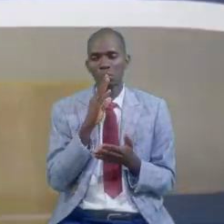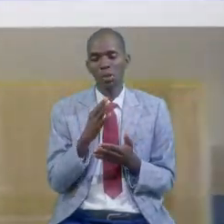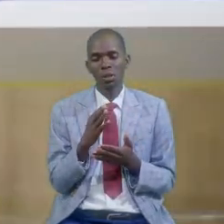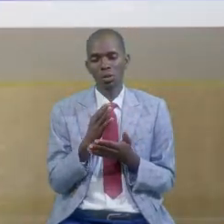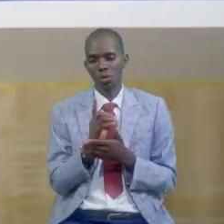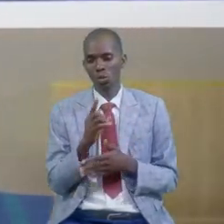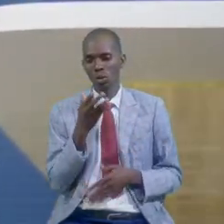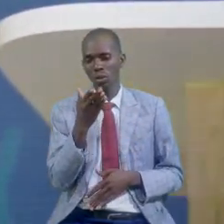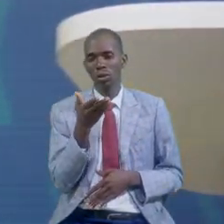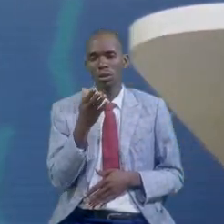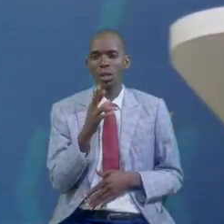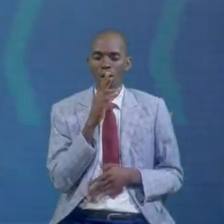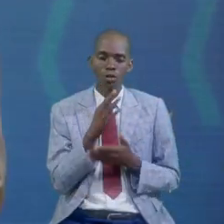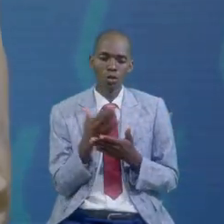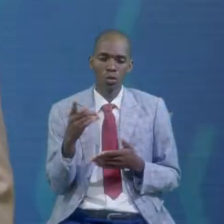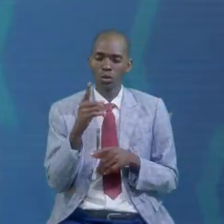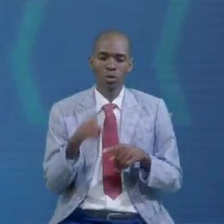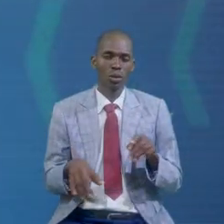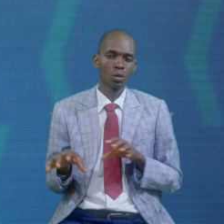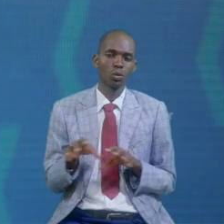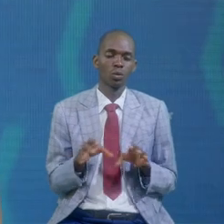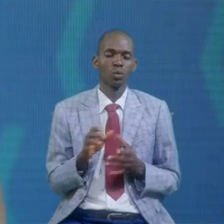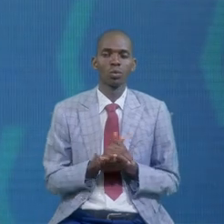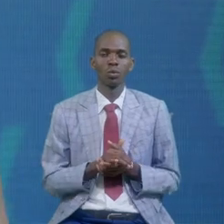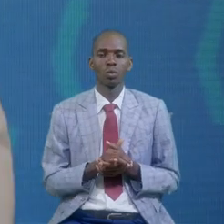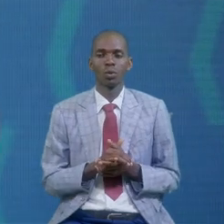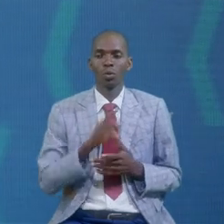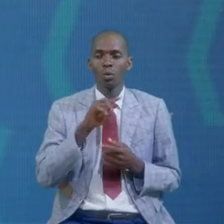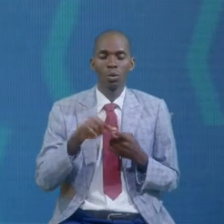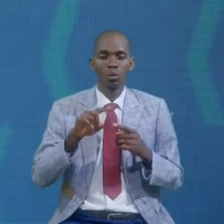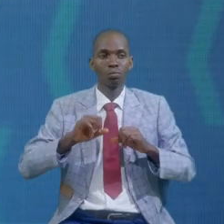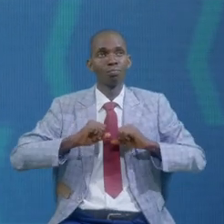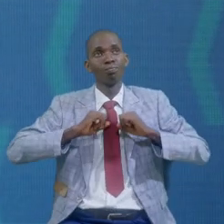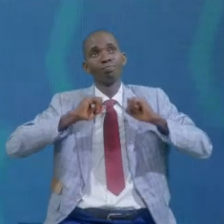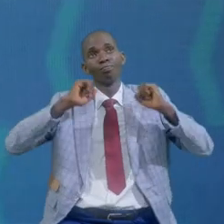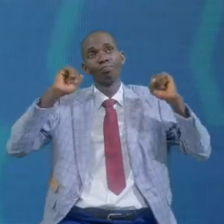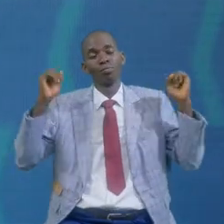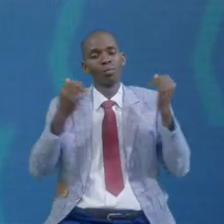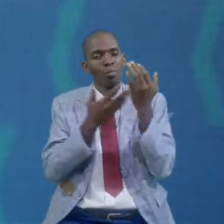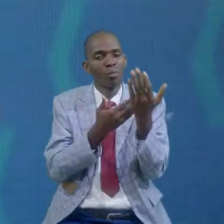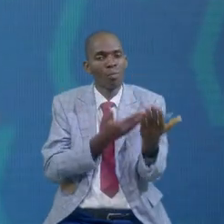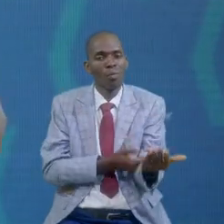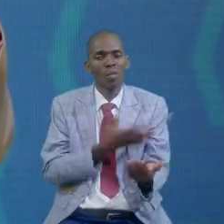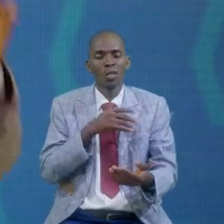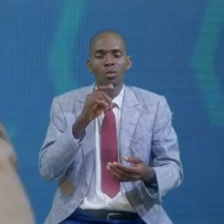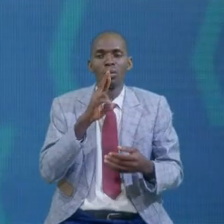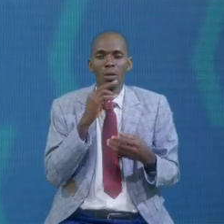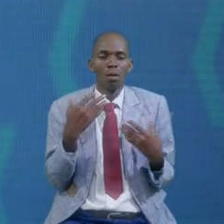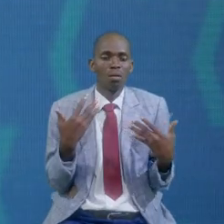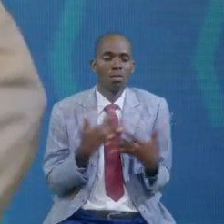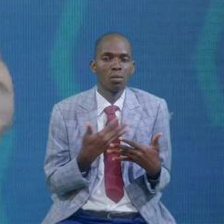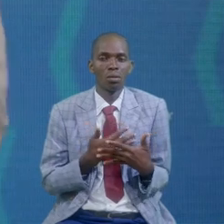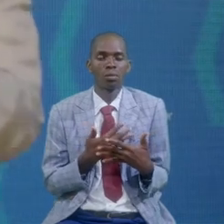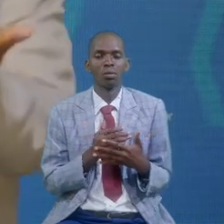do. Because in your life, you woke up in the morning and you were afraid of the thin air, of